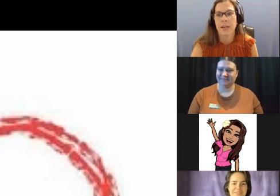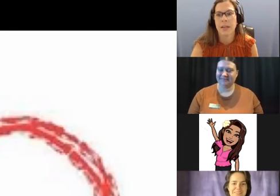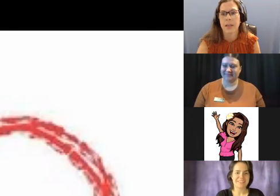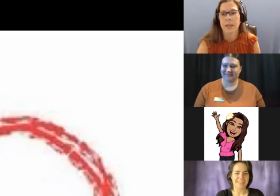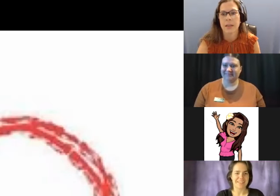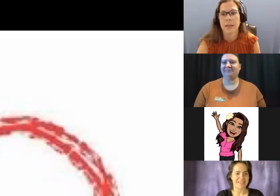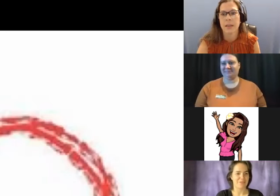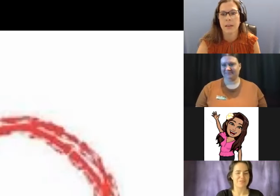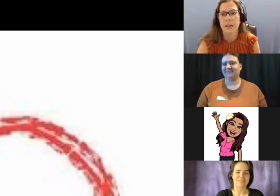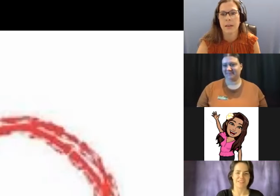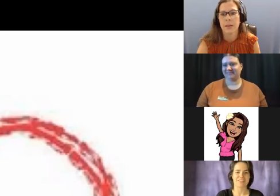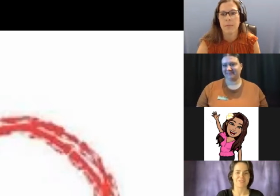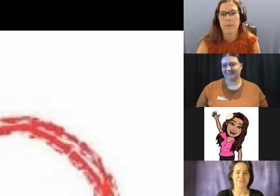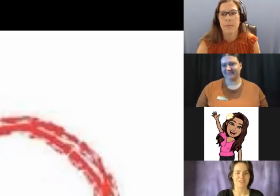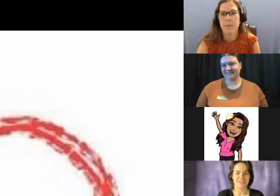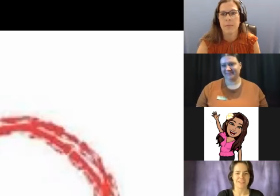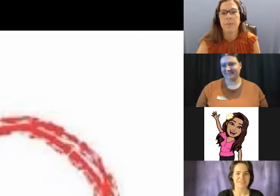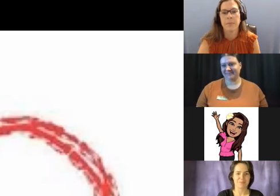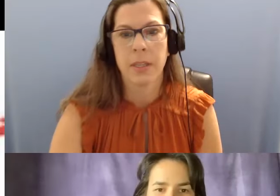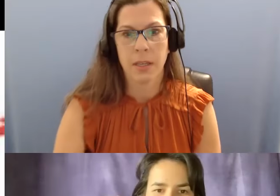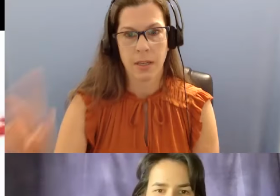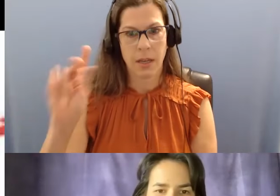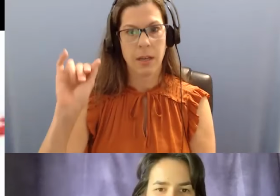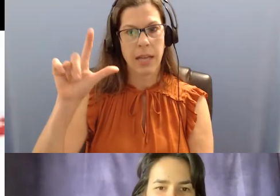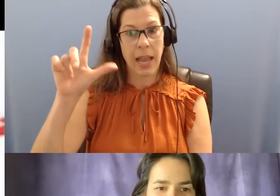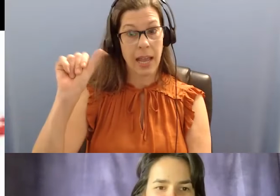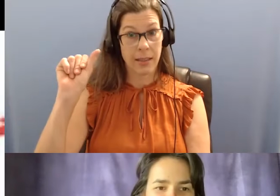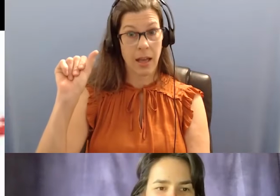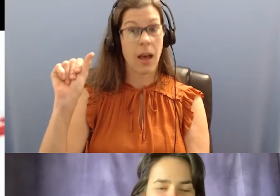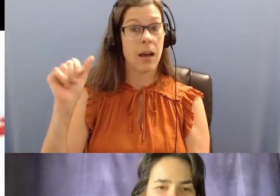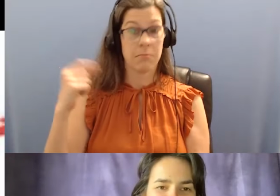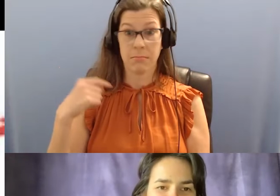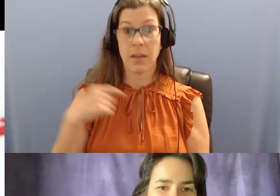Georgia. And I'm also a 2nd year student, and both of us are about to graduate.